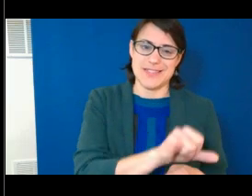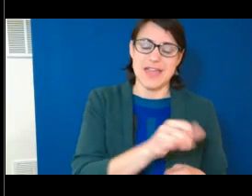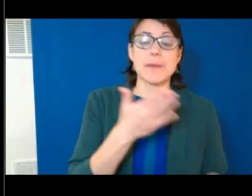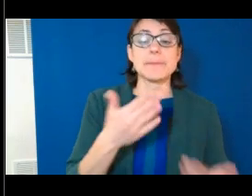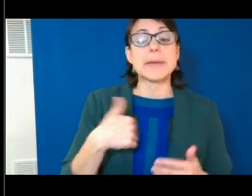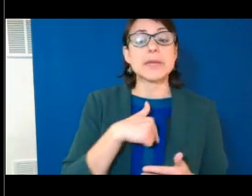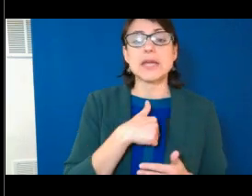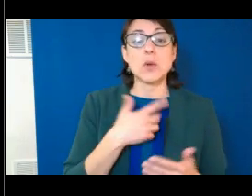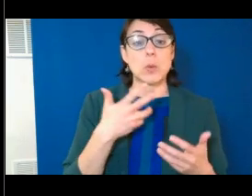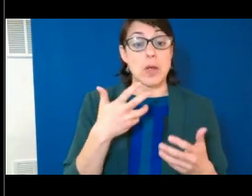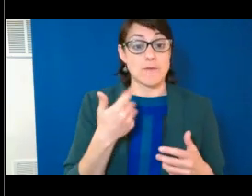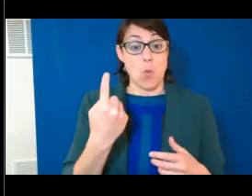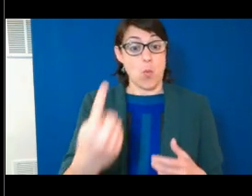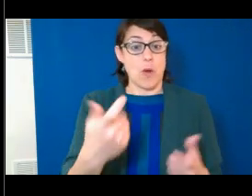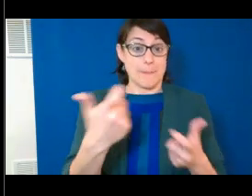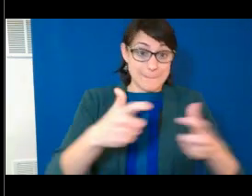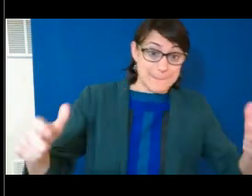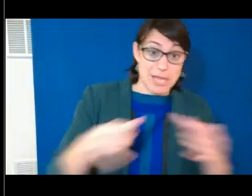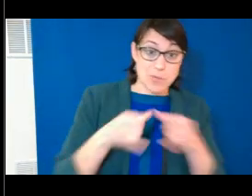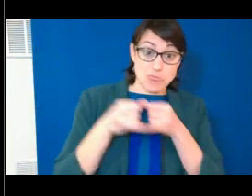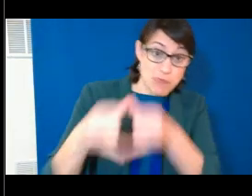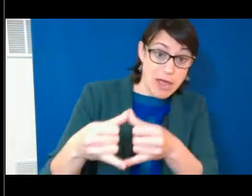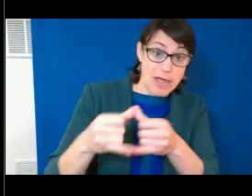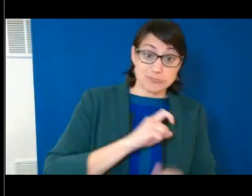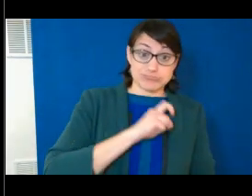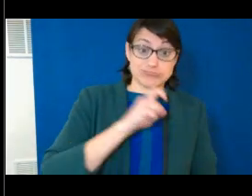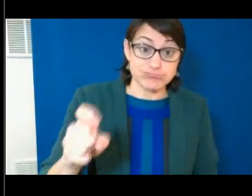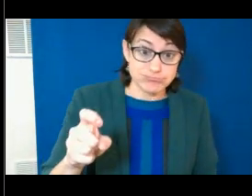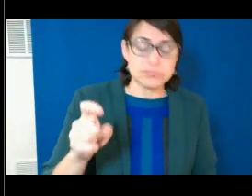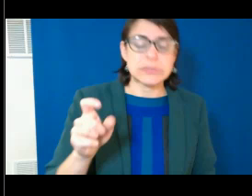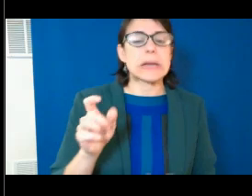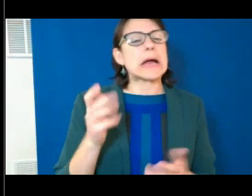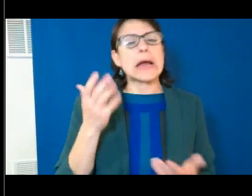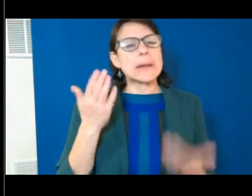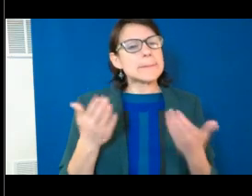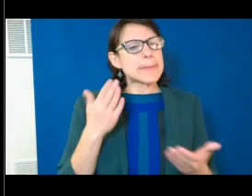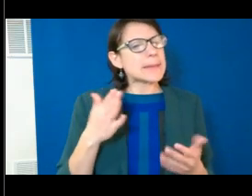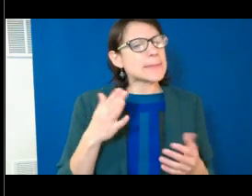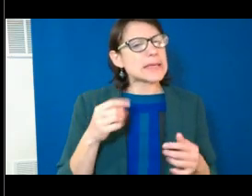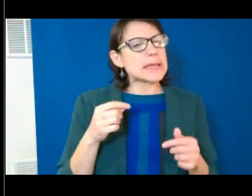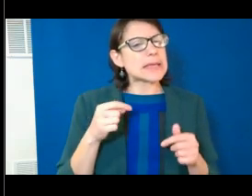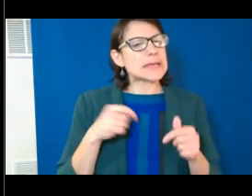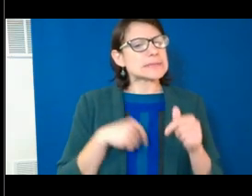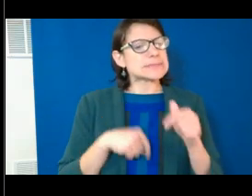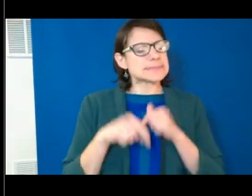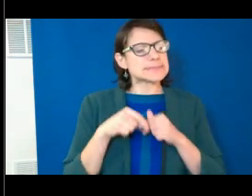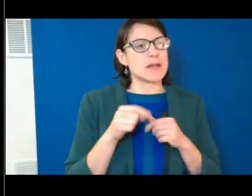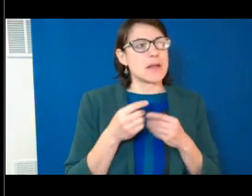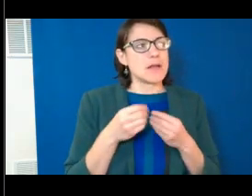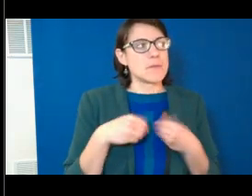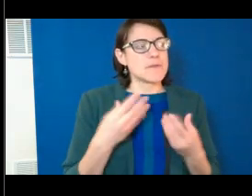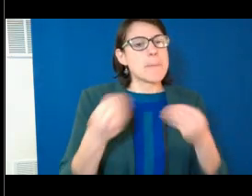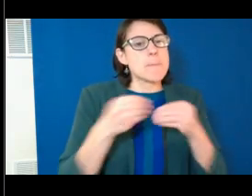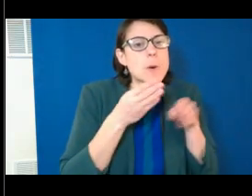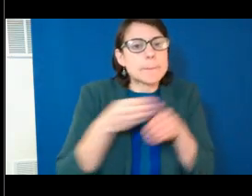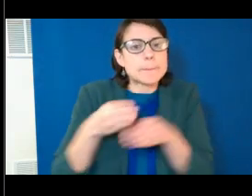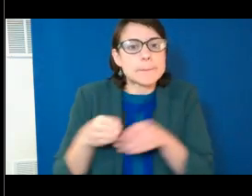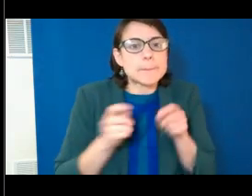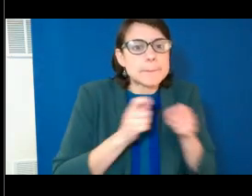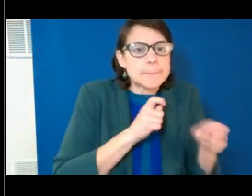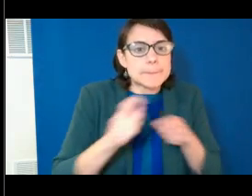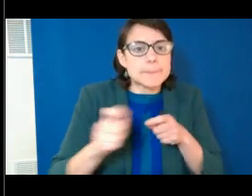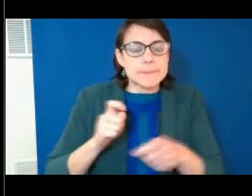that there's value in some, lower dollar amounts, but the impact and the follow through is really important.